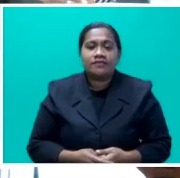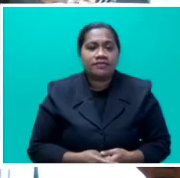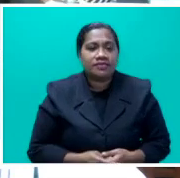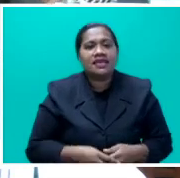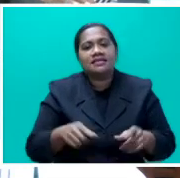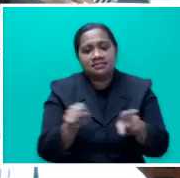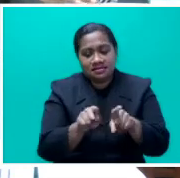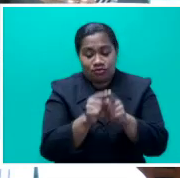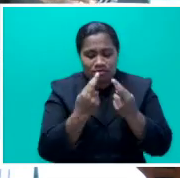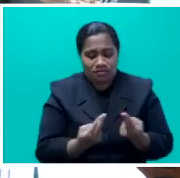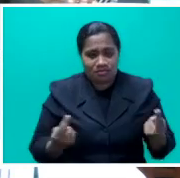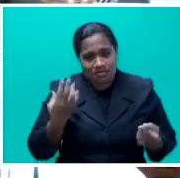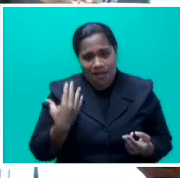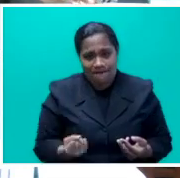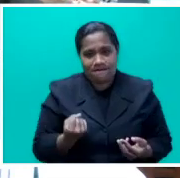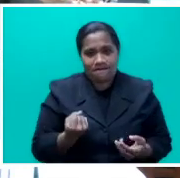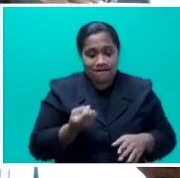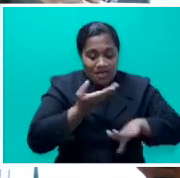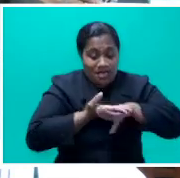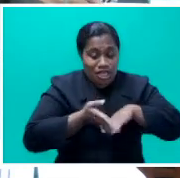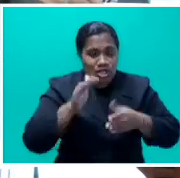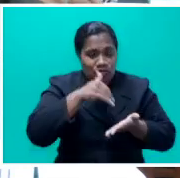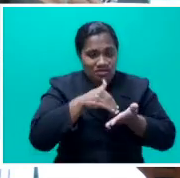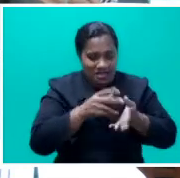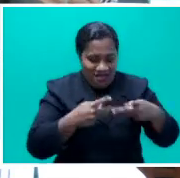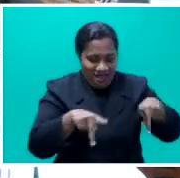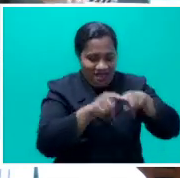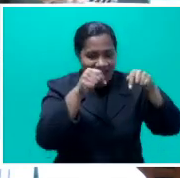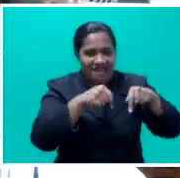available in the new command center, Mr. Speaker, sir.